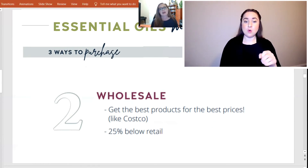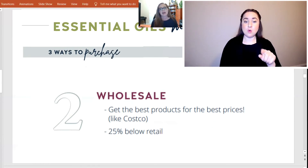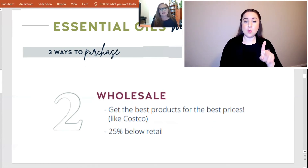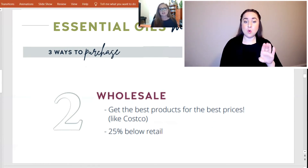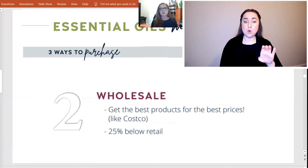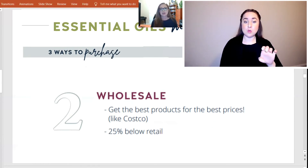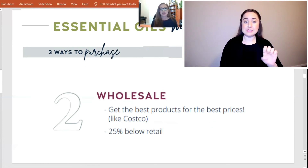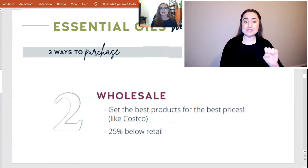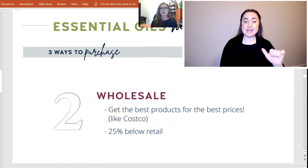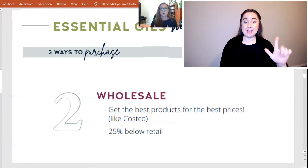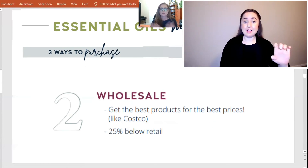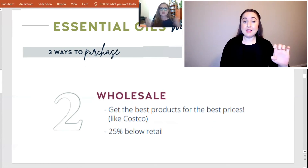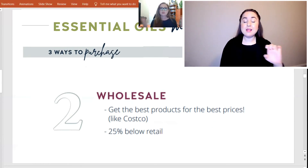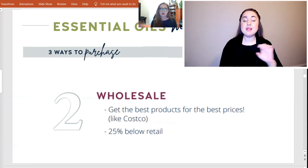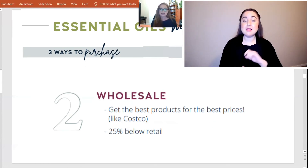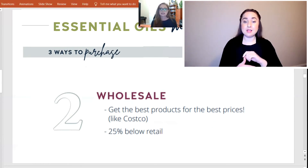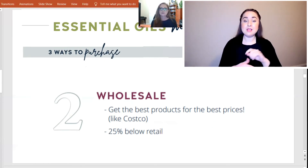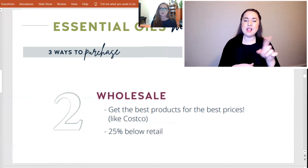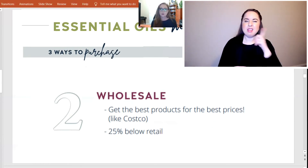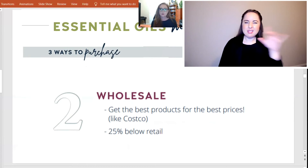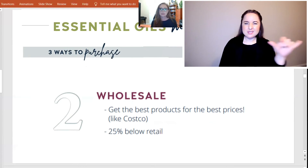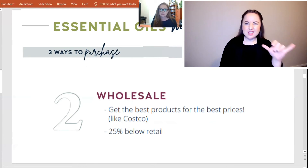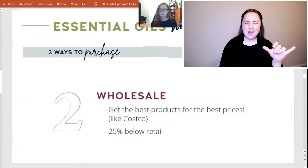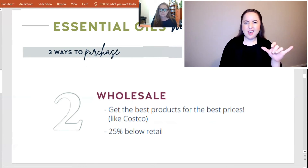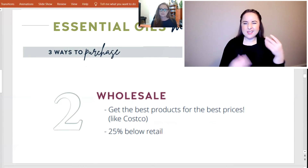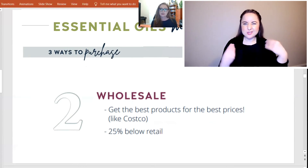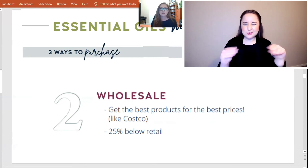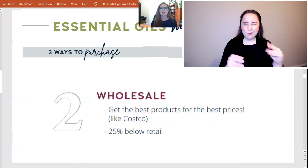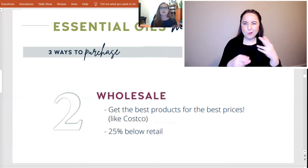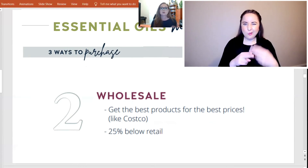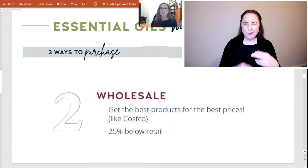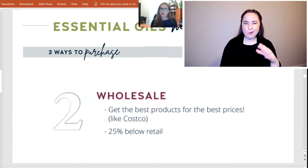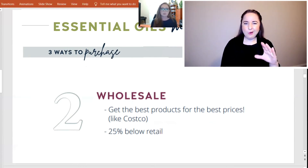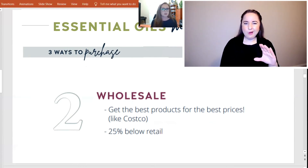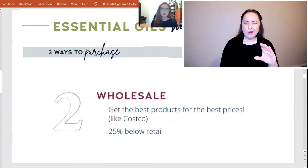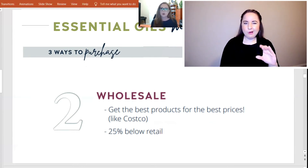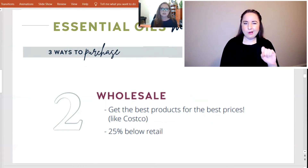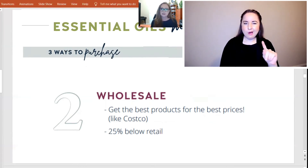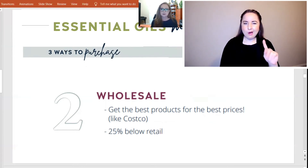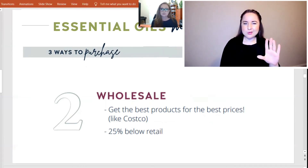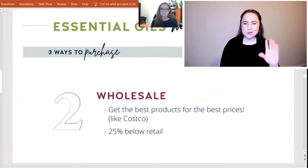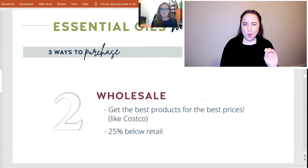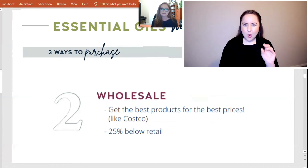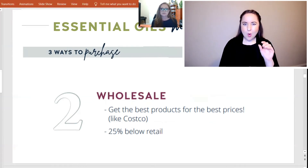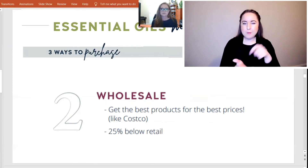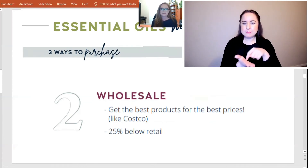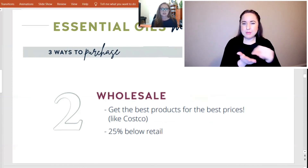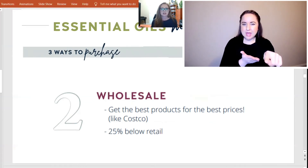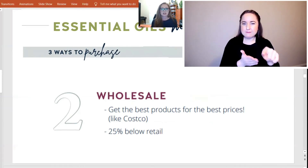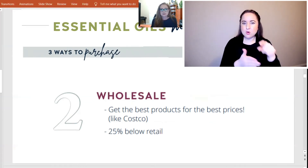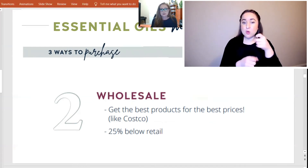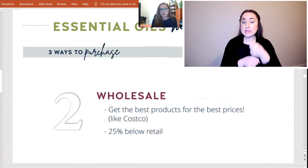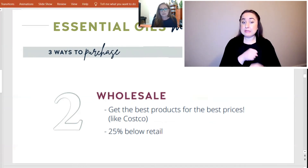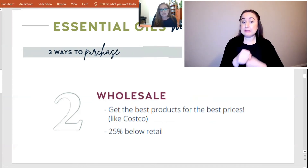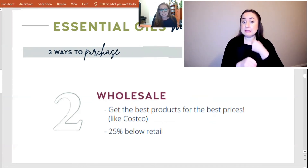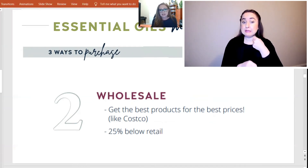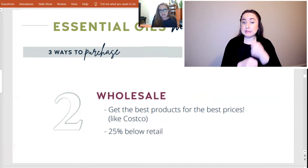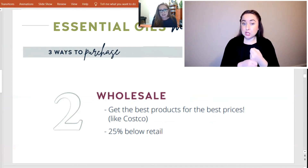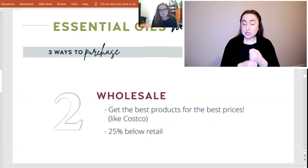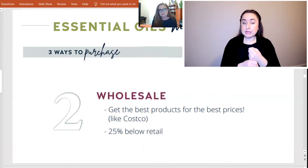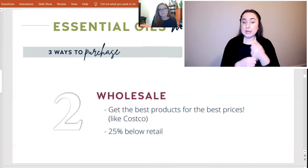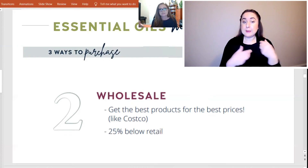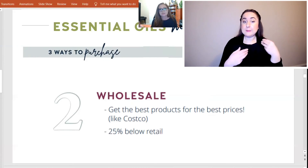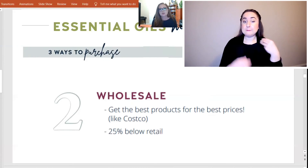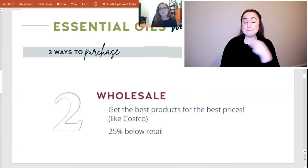you get wholesale prices for the whole year. You shop when you want to. If you don't need